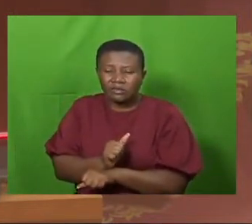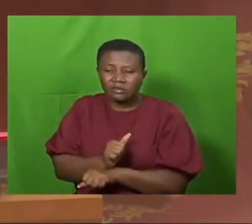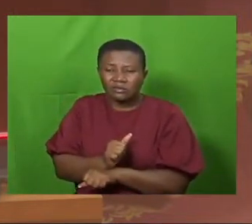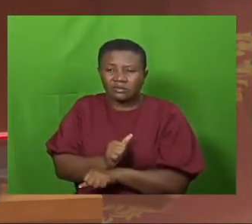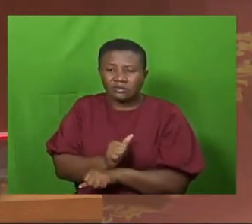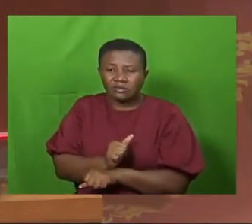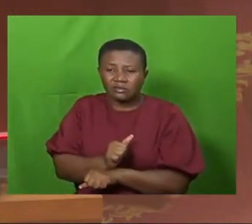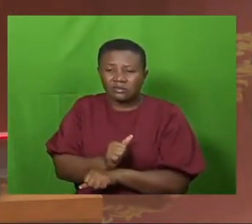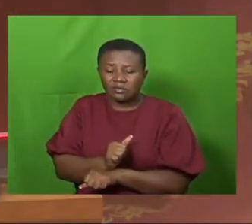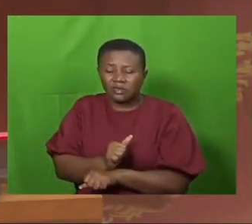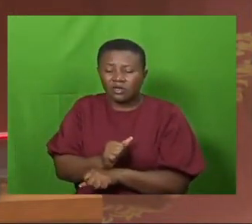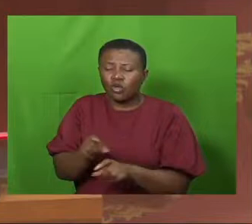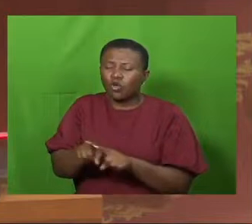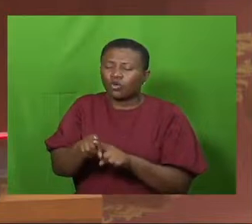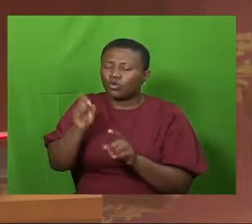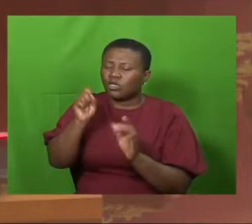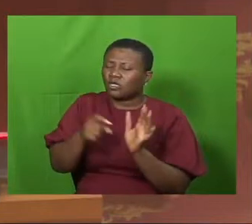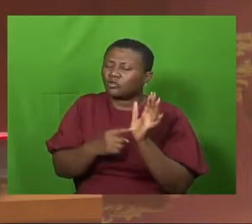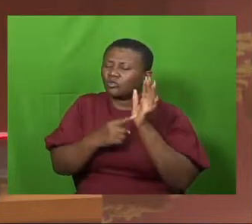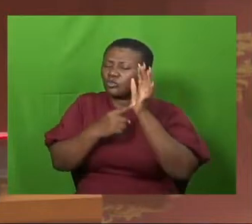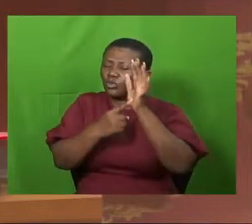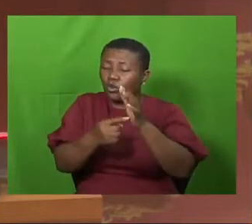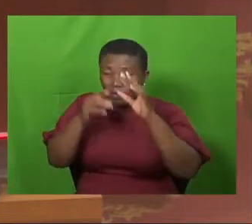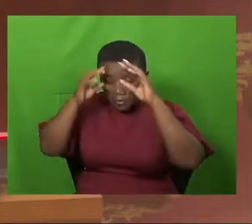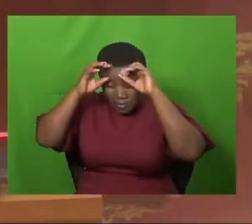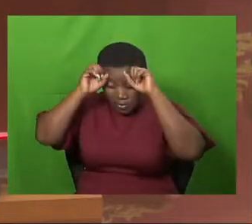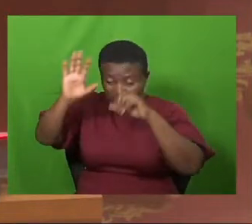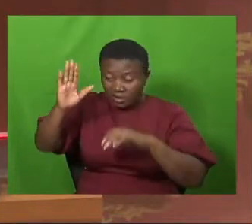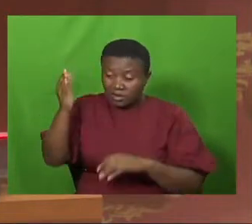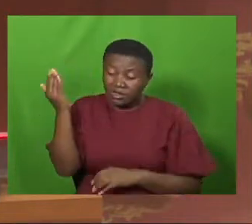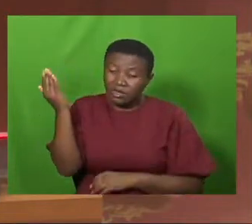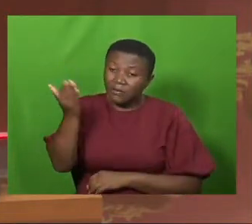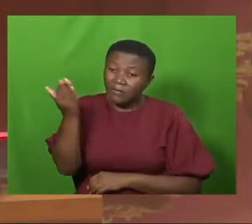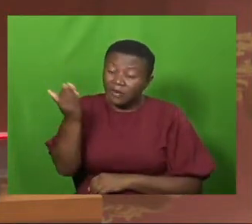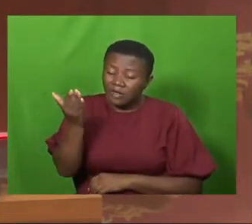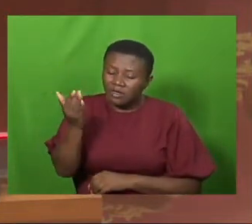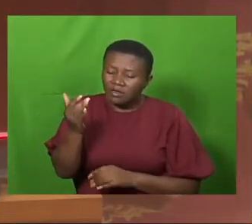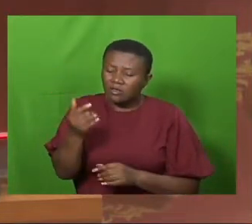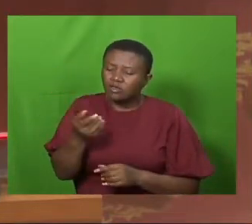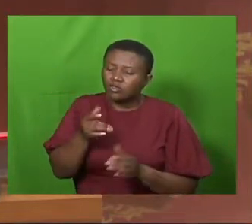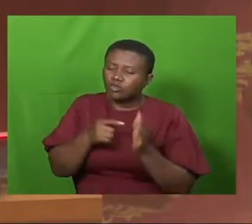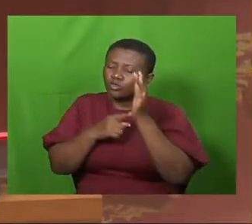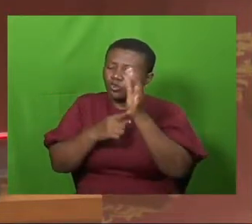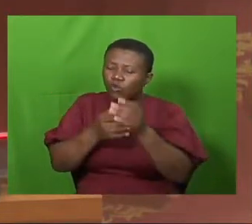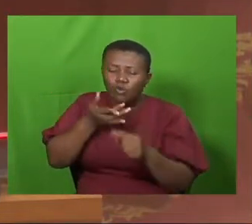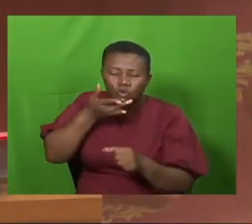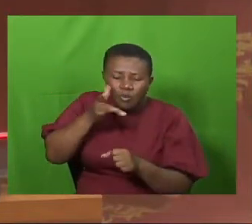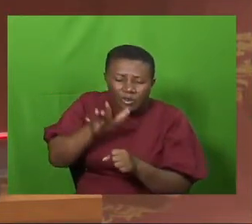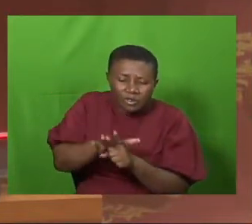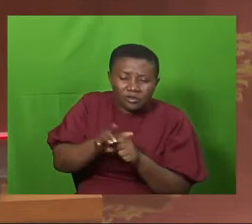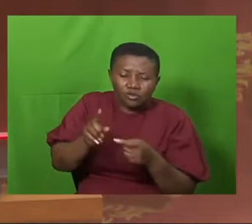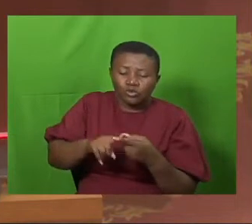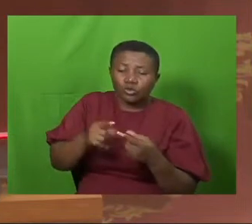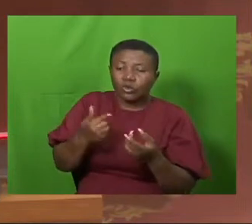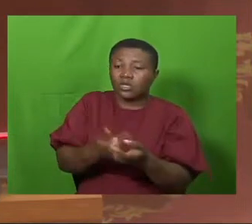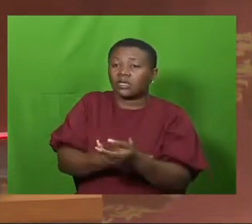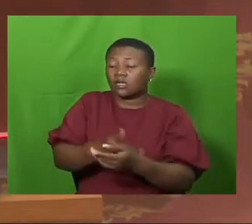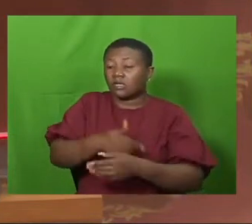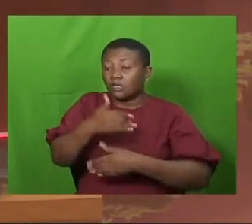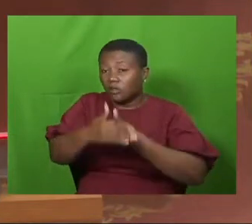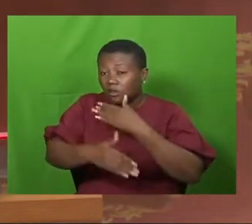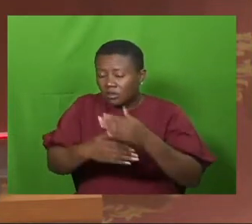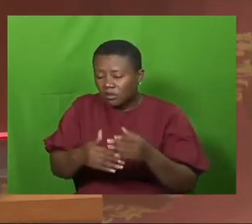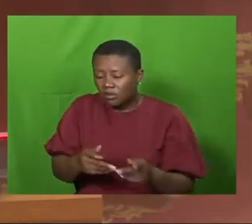the significance of the President's message, which demonstrated his commitment to Ghana's progress. Therefore, Mr. Speaker, I